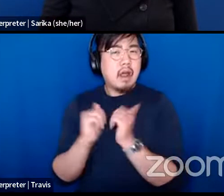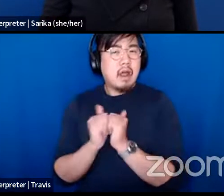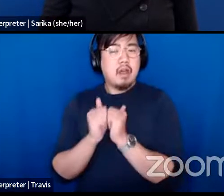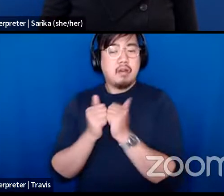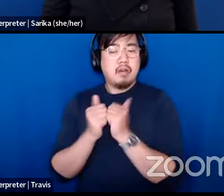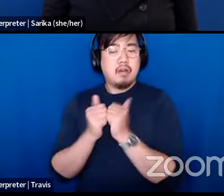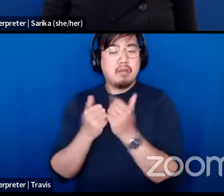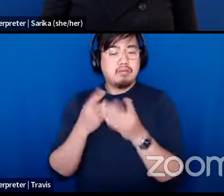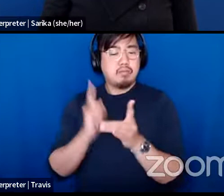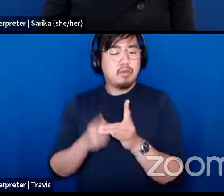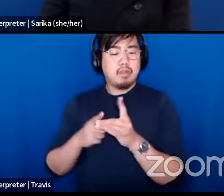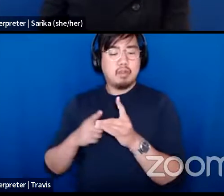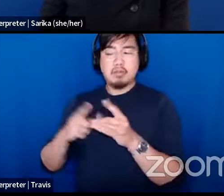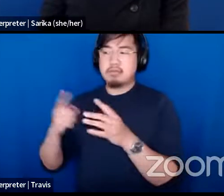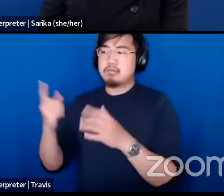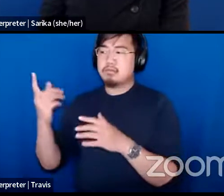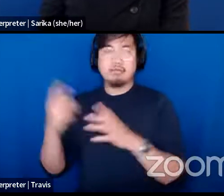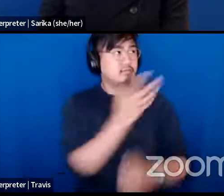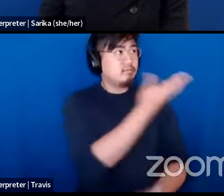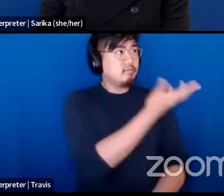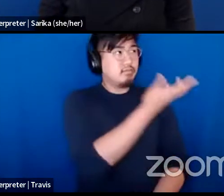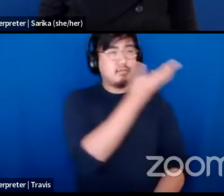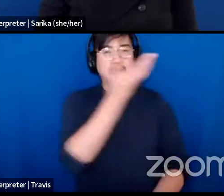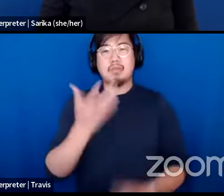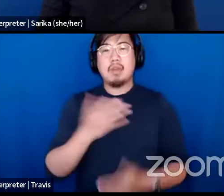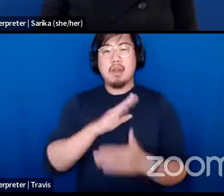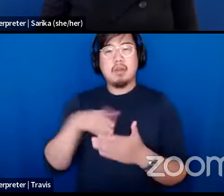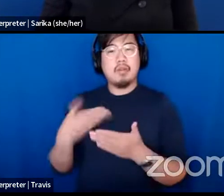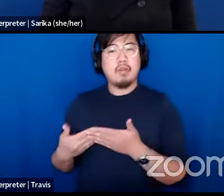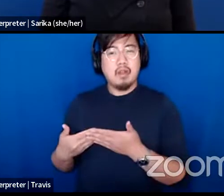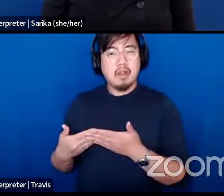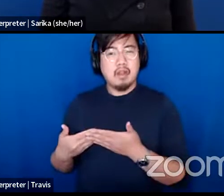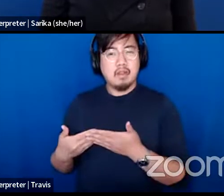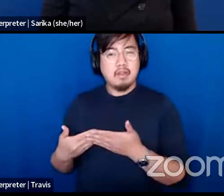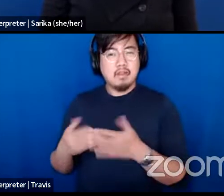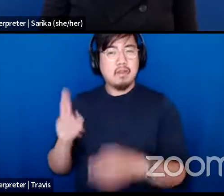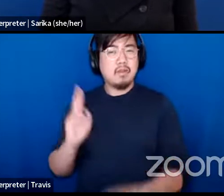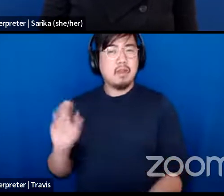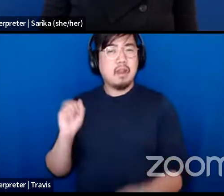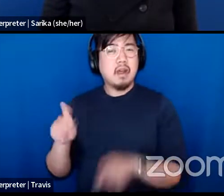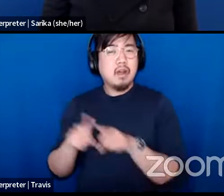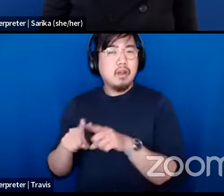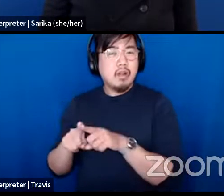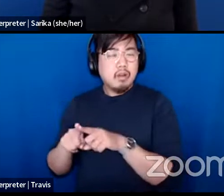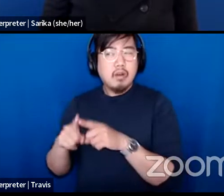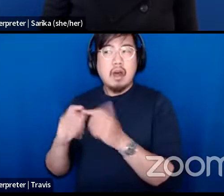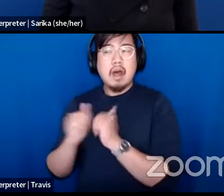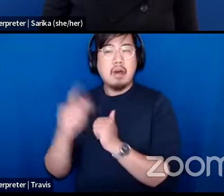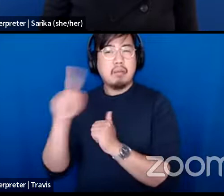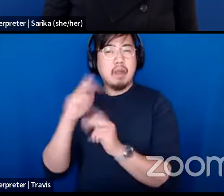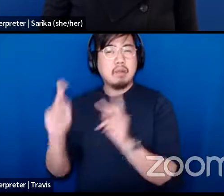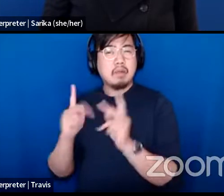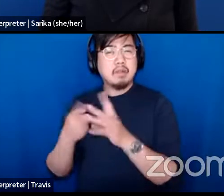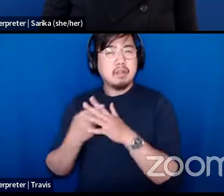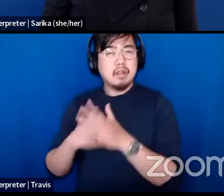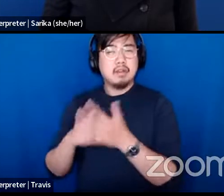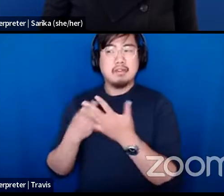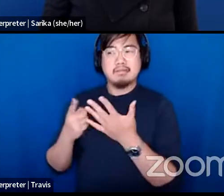country and slowly how Black folk were able to access the teachings.